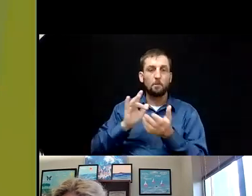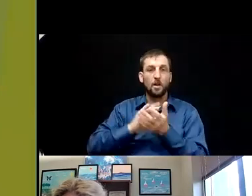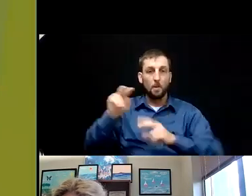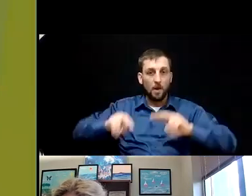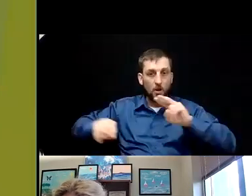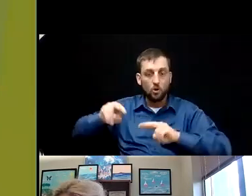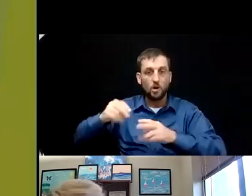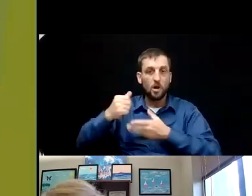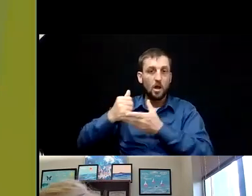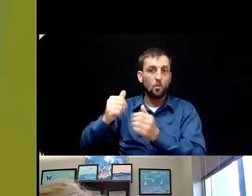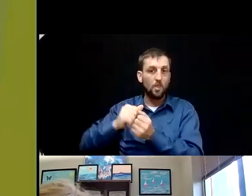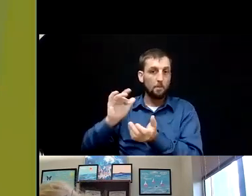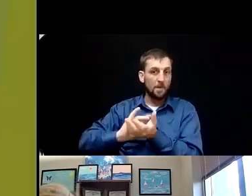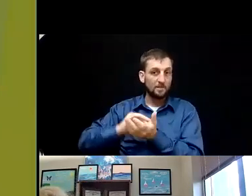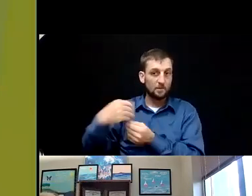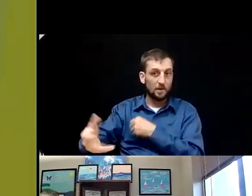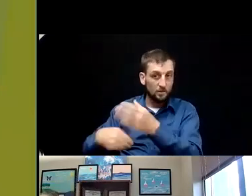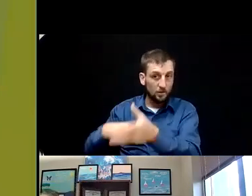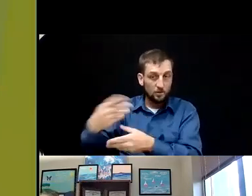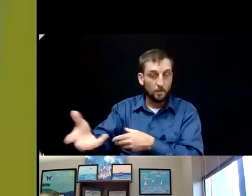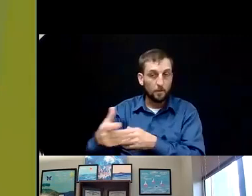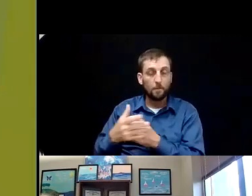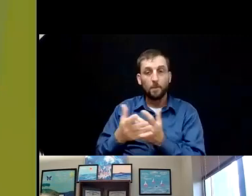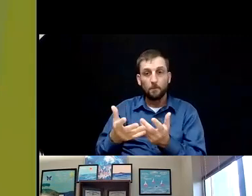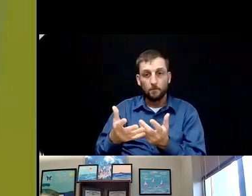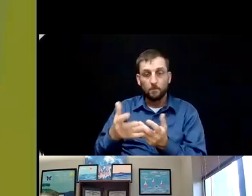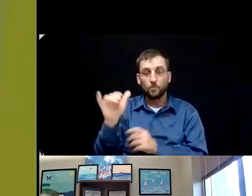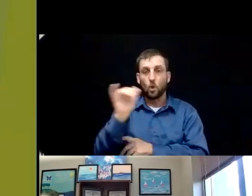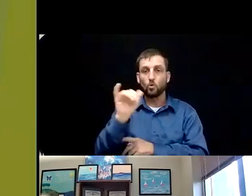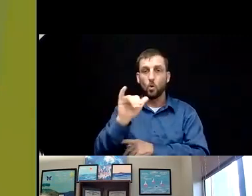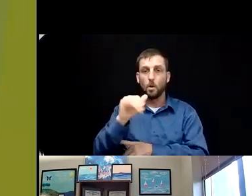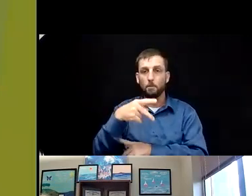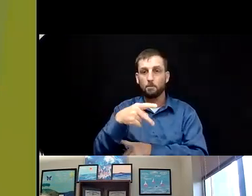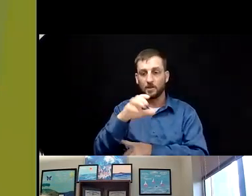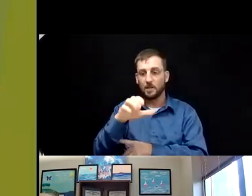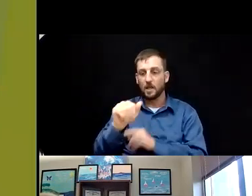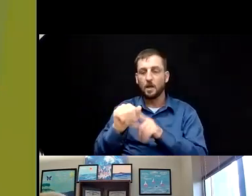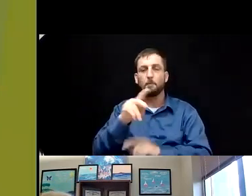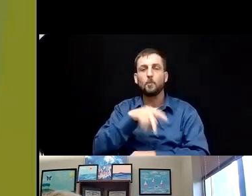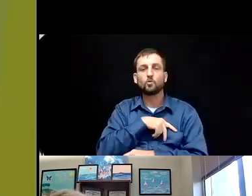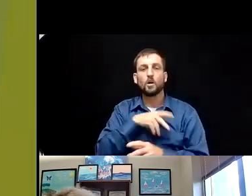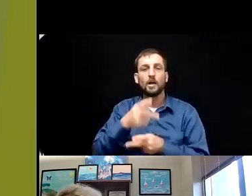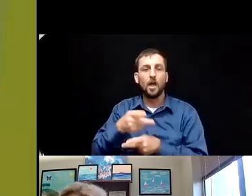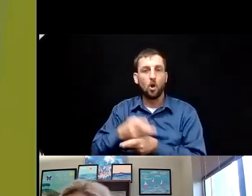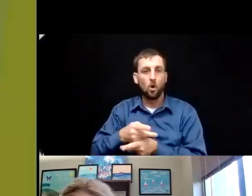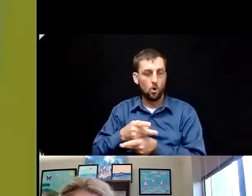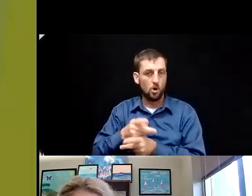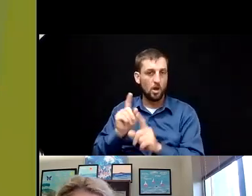medication administration, and also personal care attendant services in the home if that's